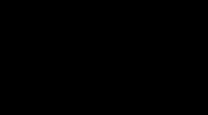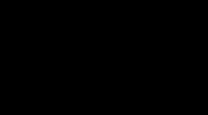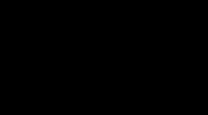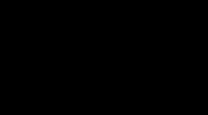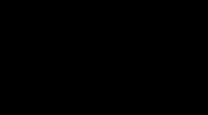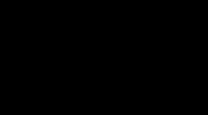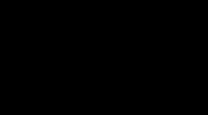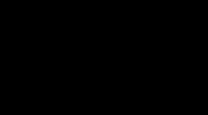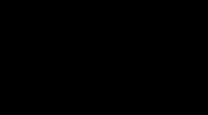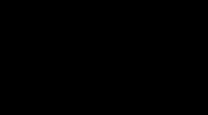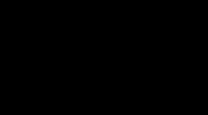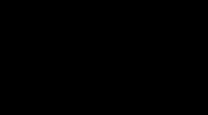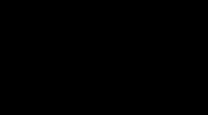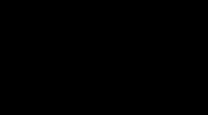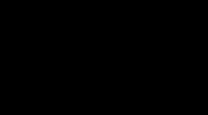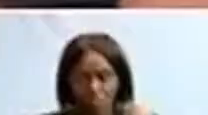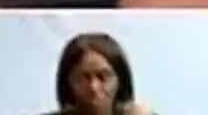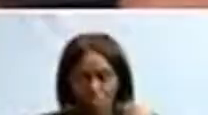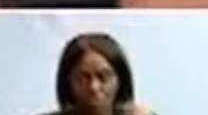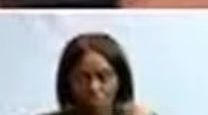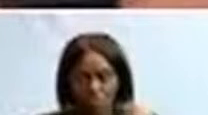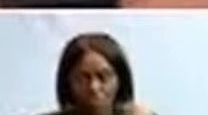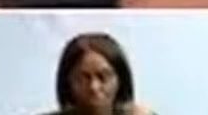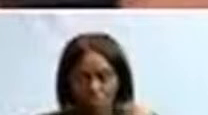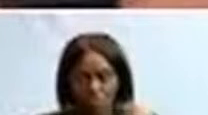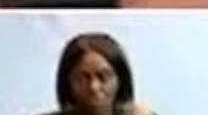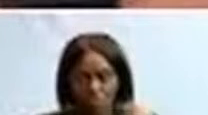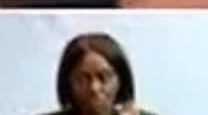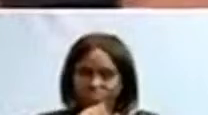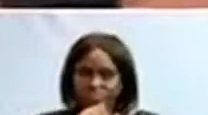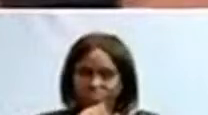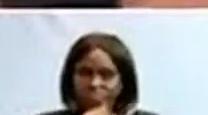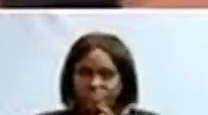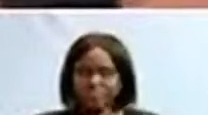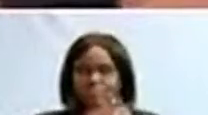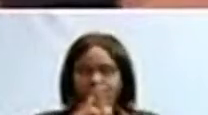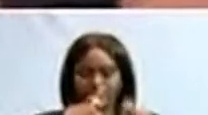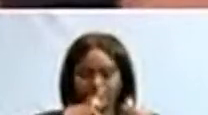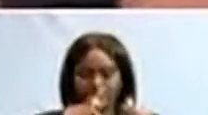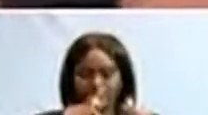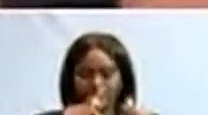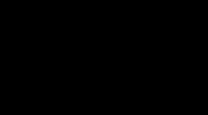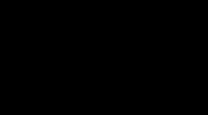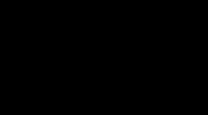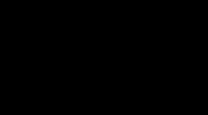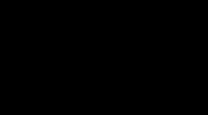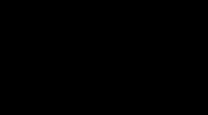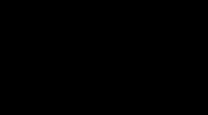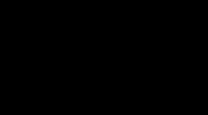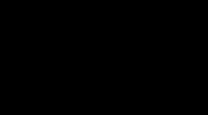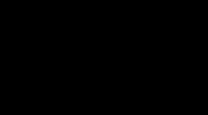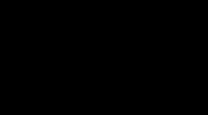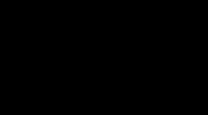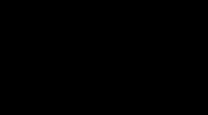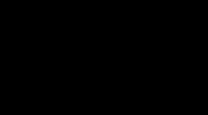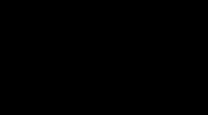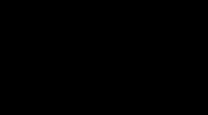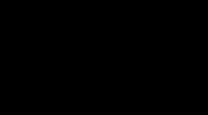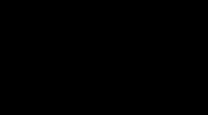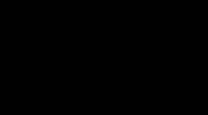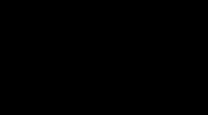financial task force team